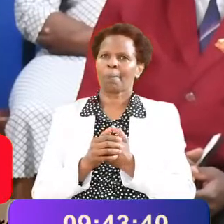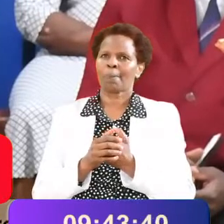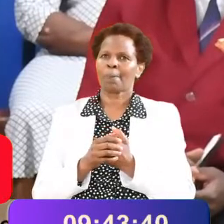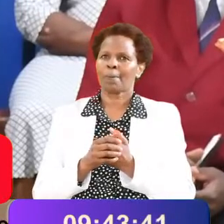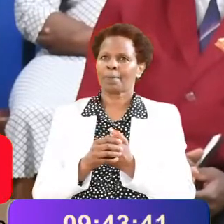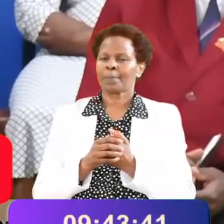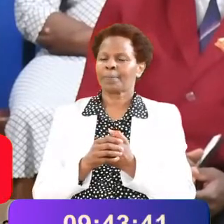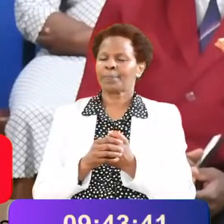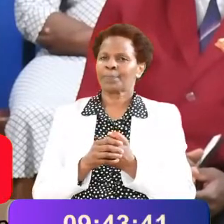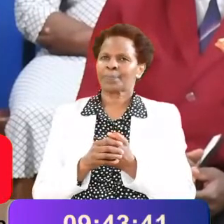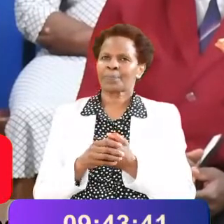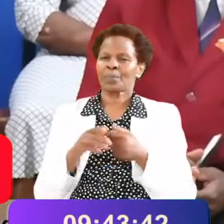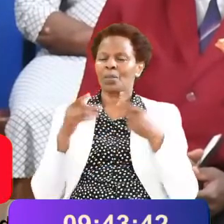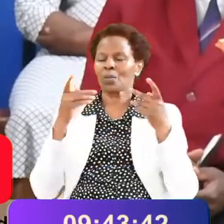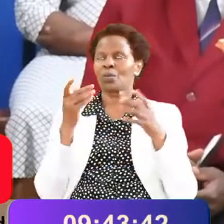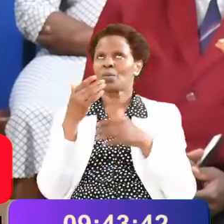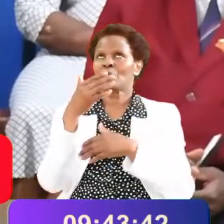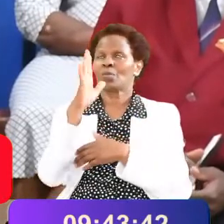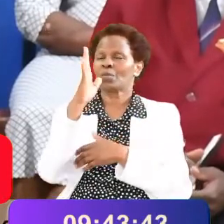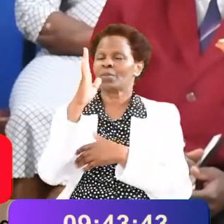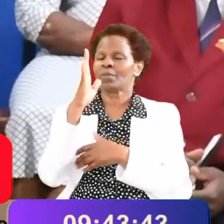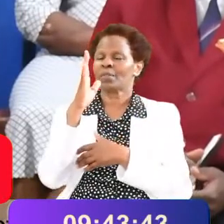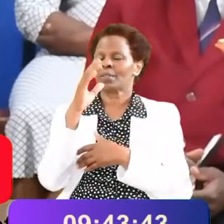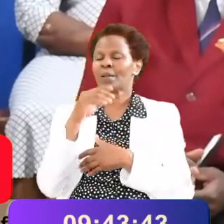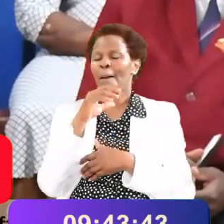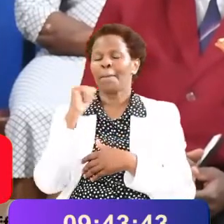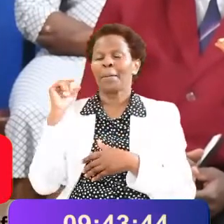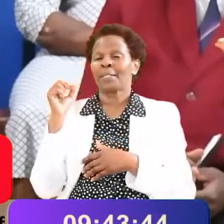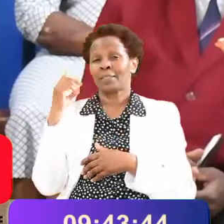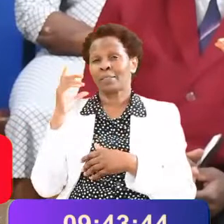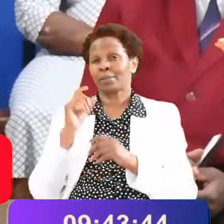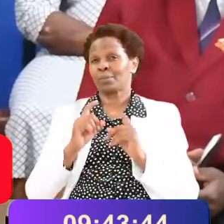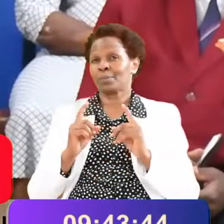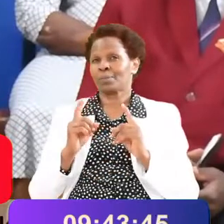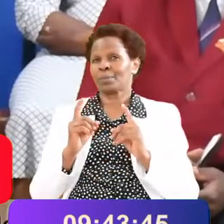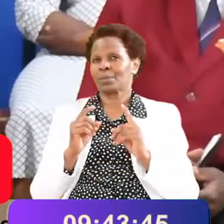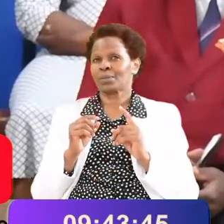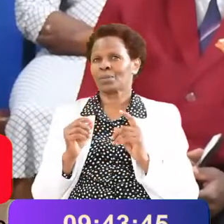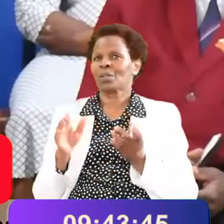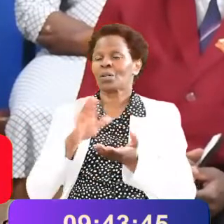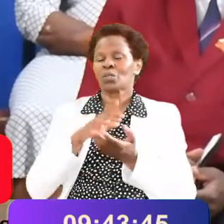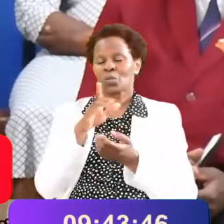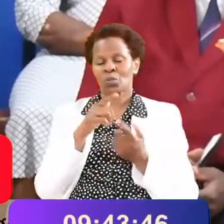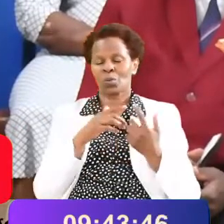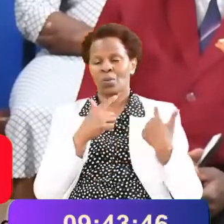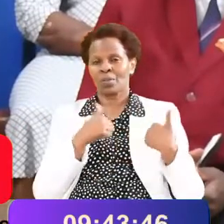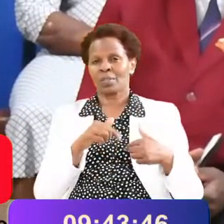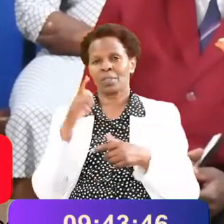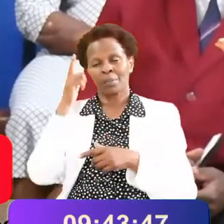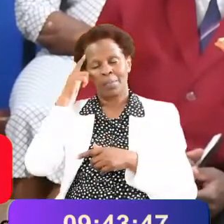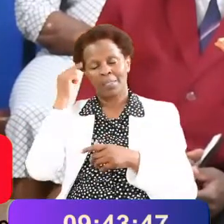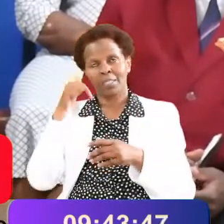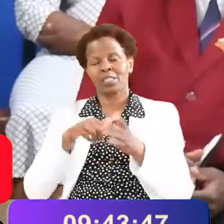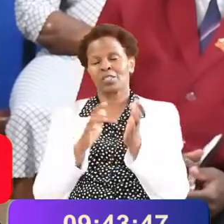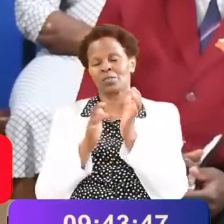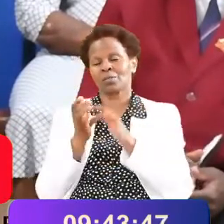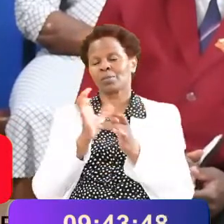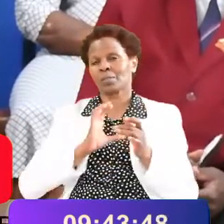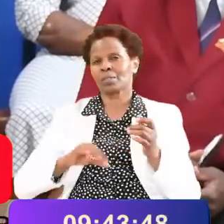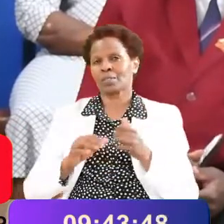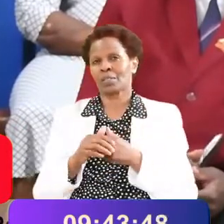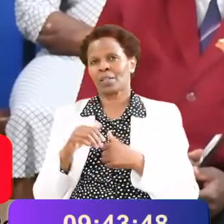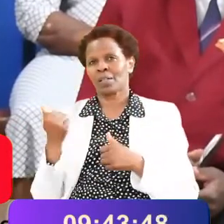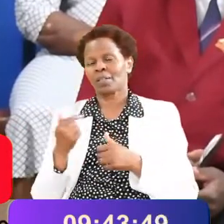that the peace of God that surpasses human understanding will guard our hearts and our minds in Christ Jesus. But sometimes I